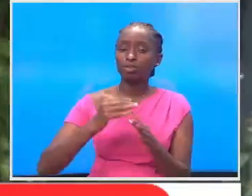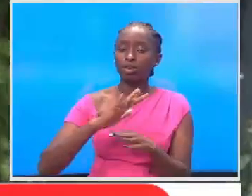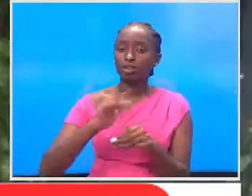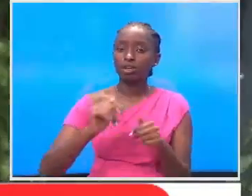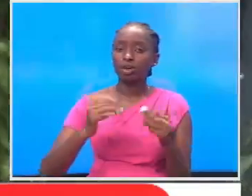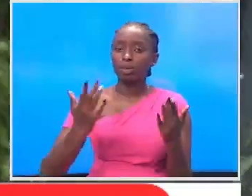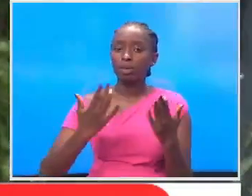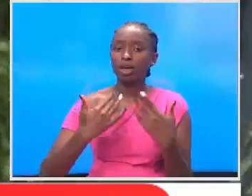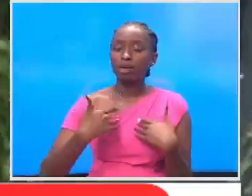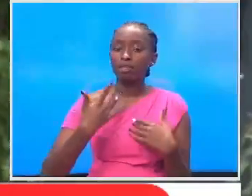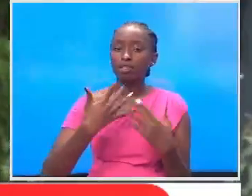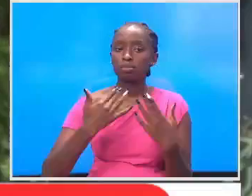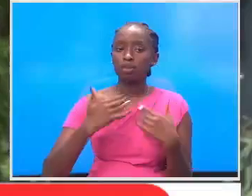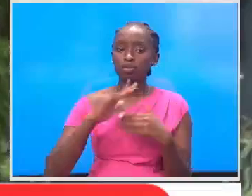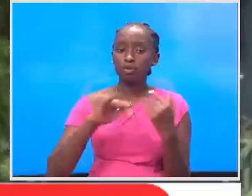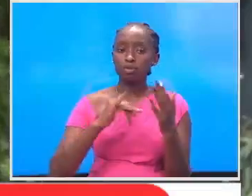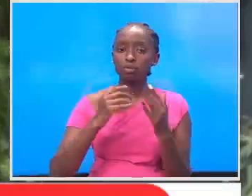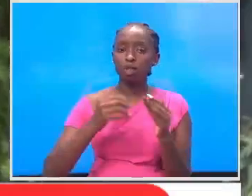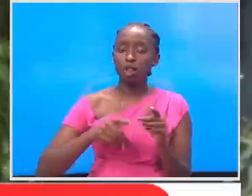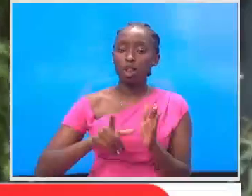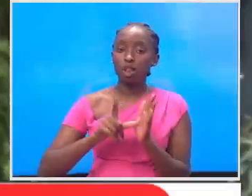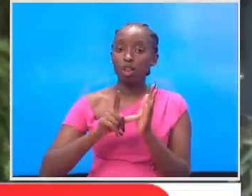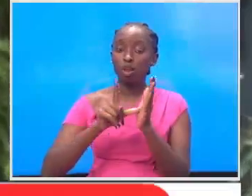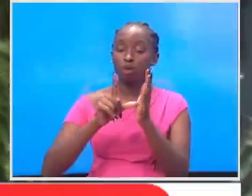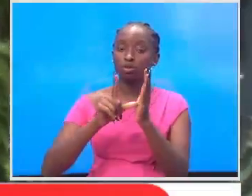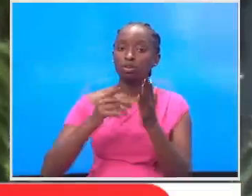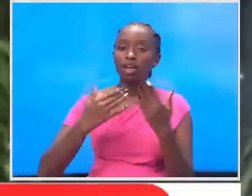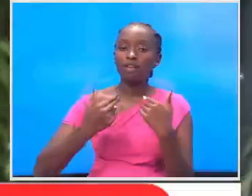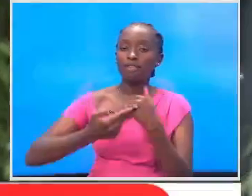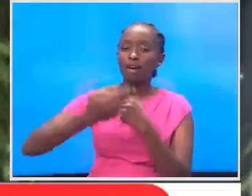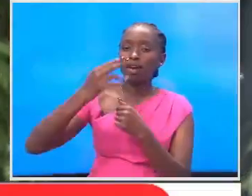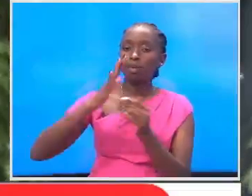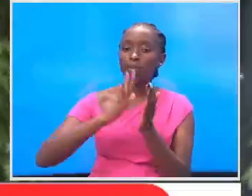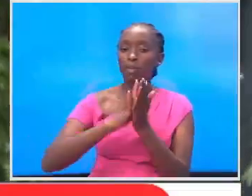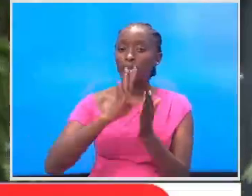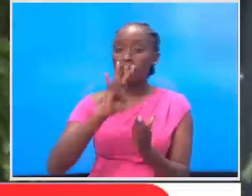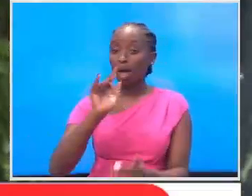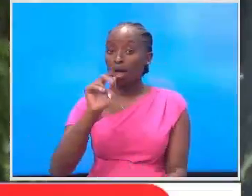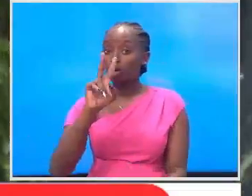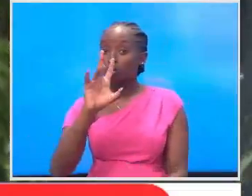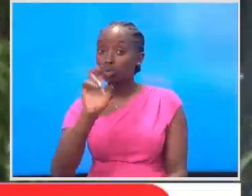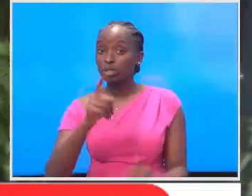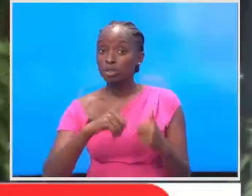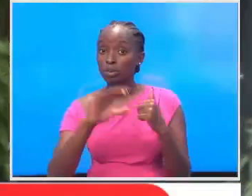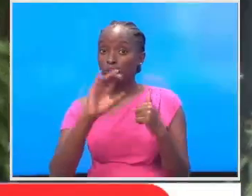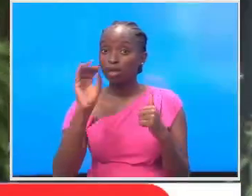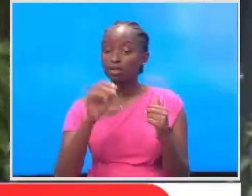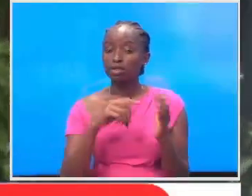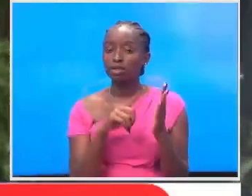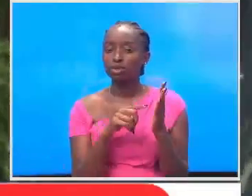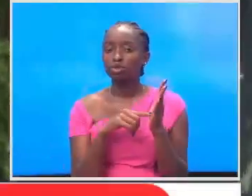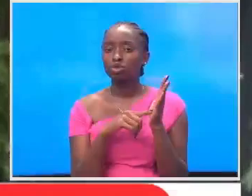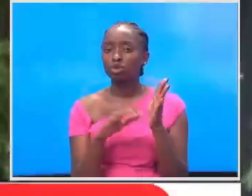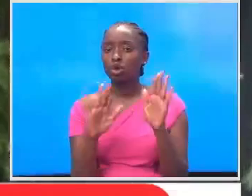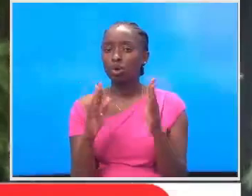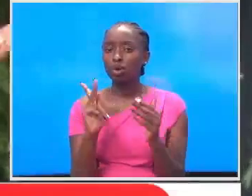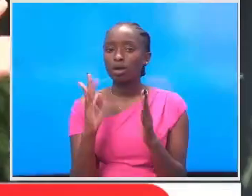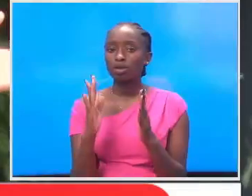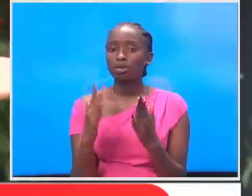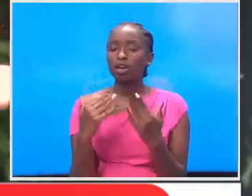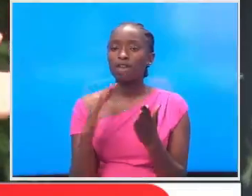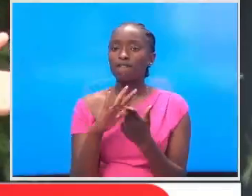of acquisition of loans have risen by 26%. Is this showing how exactly Kenyans are fast